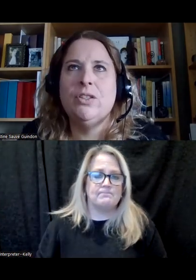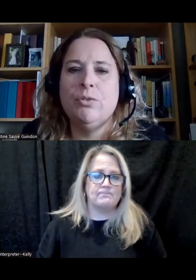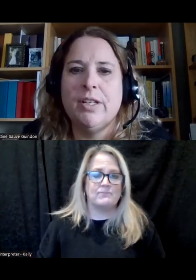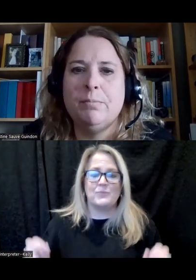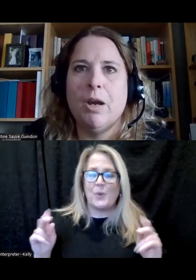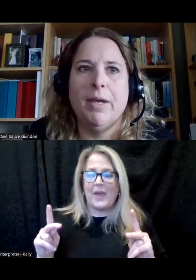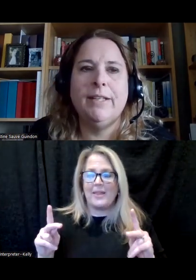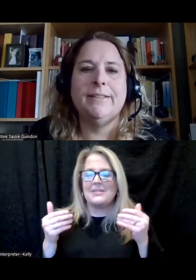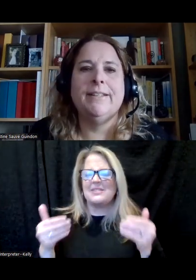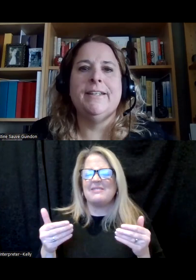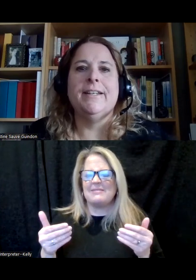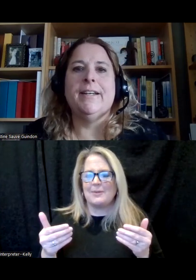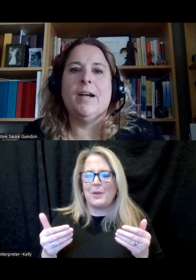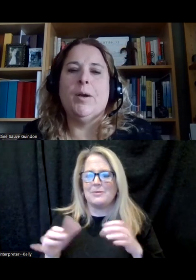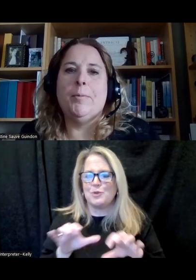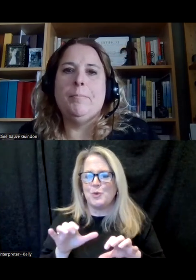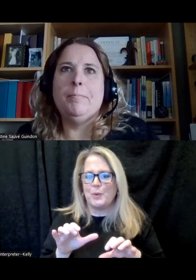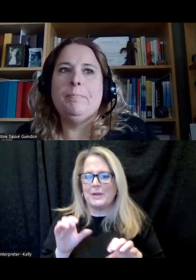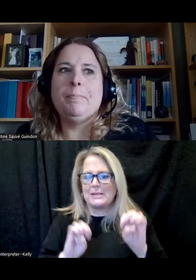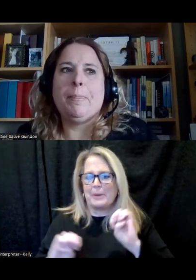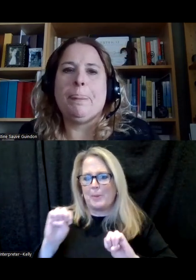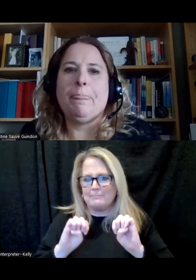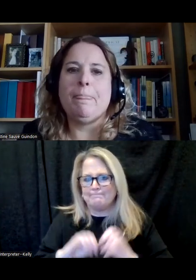Okay, let's do an experiment.